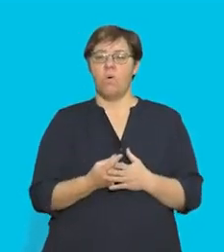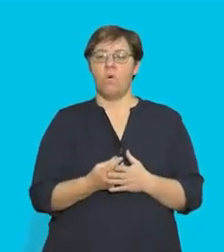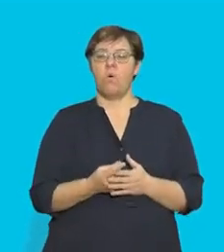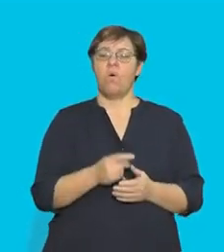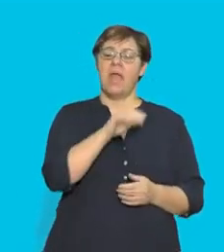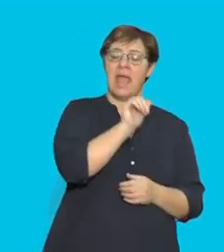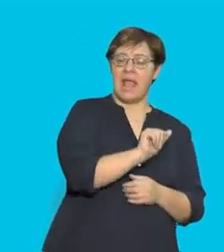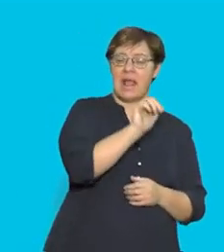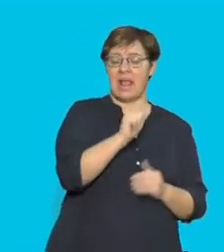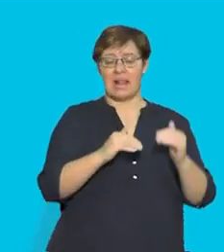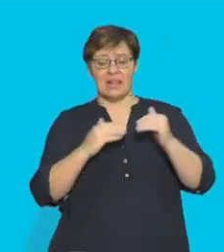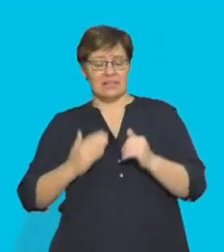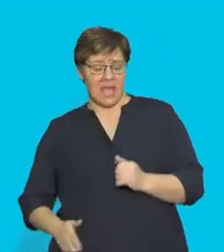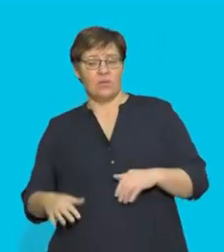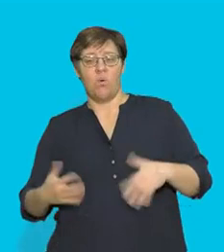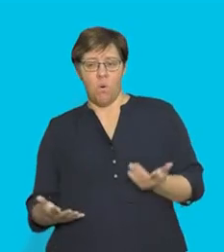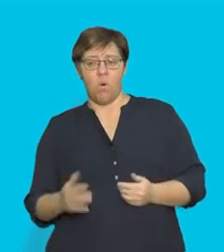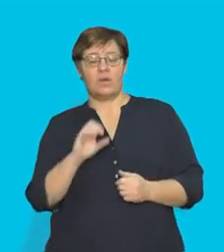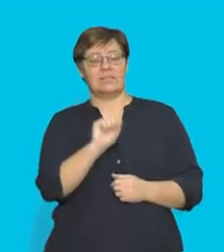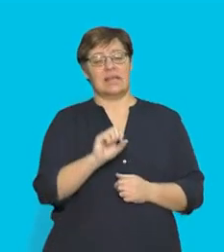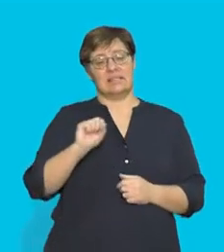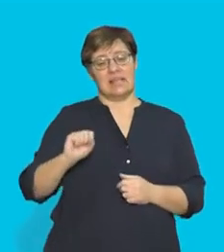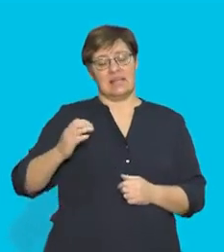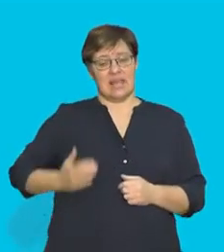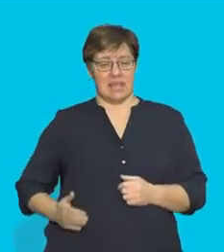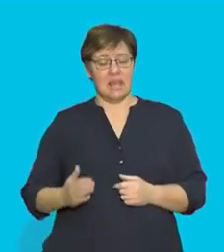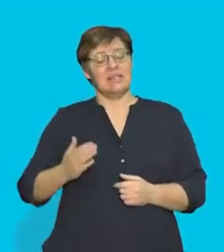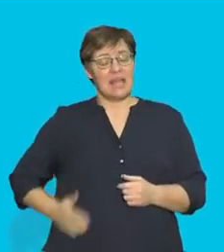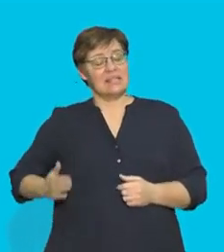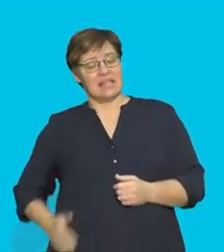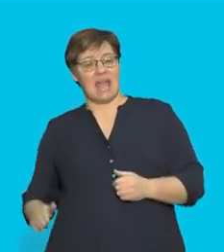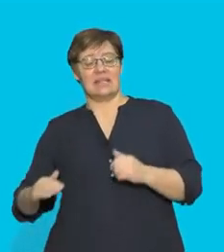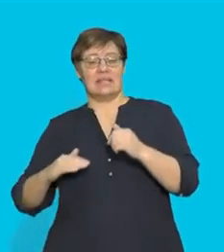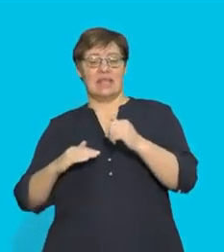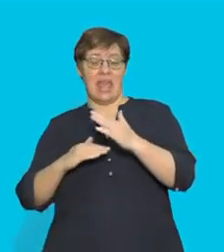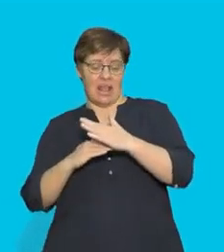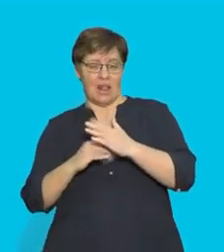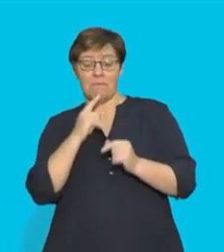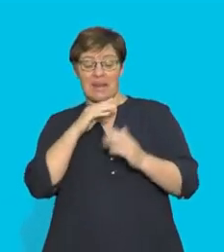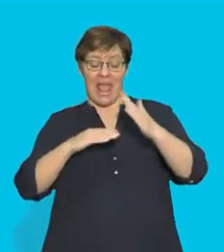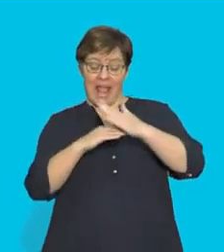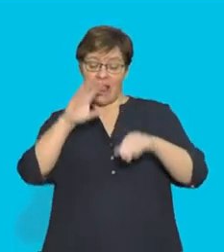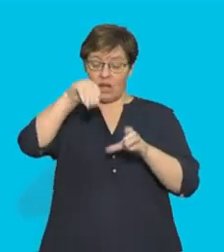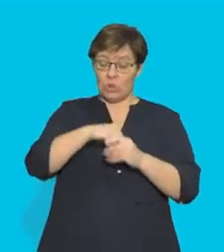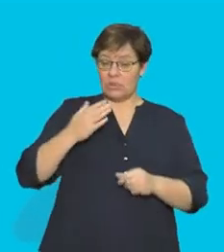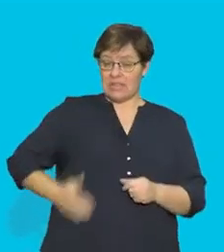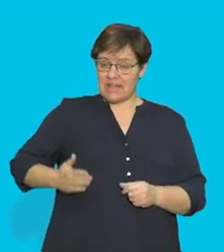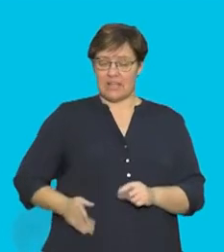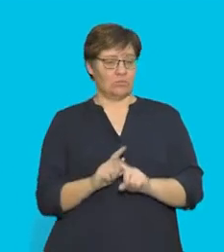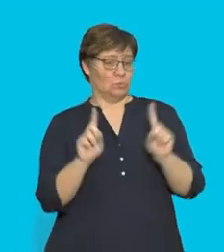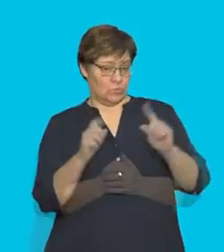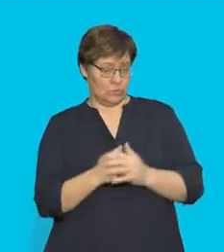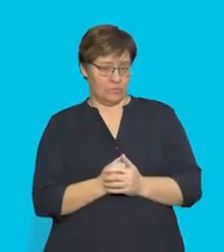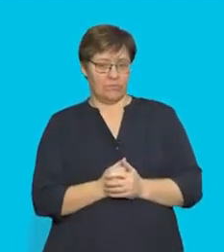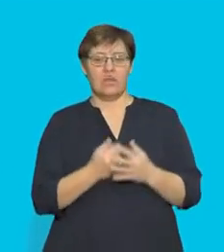side, or side, side, angle, and remember in this case, it's not the including angle. Okay, we